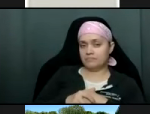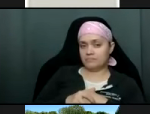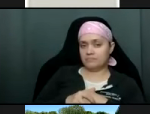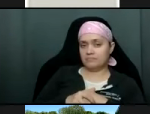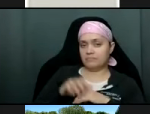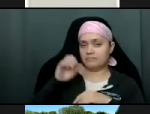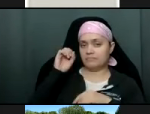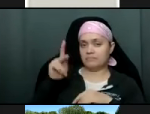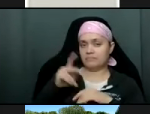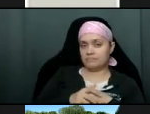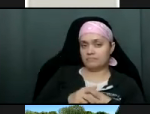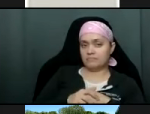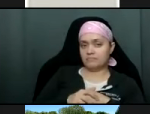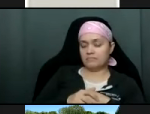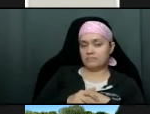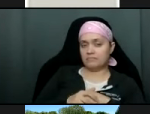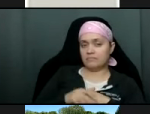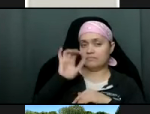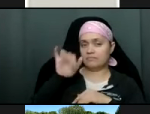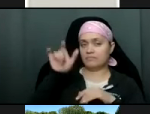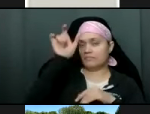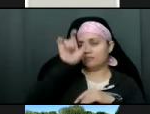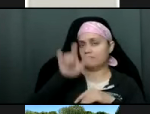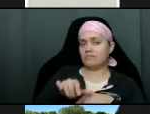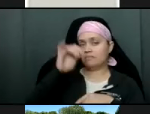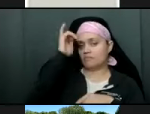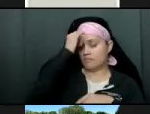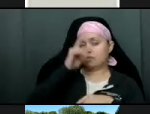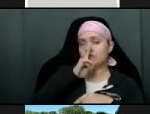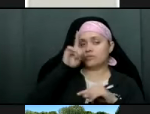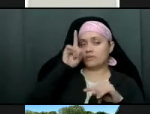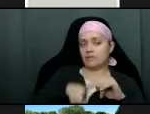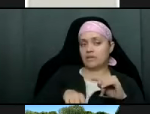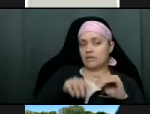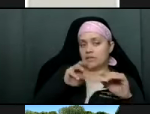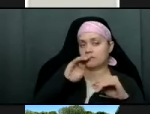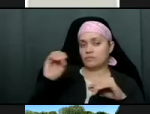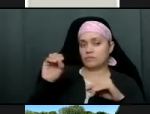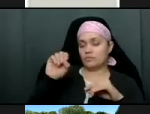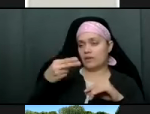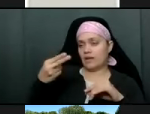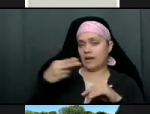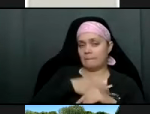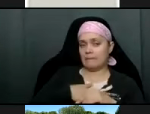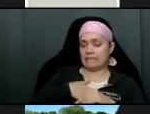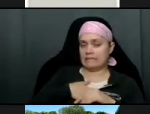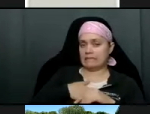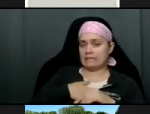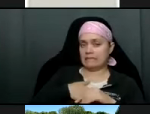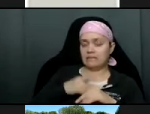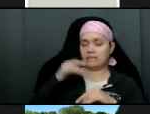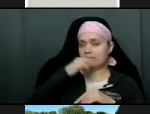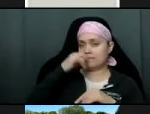Okay. Well, that phrase, bulls surely can moo, please, pretty